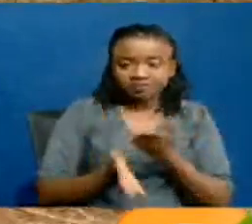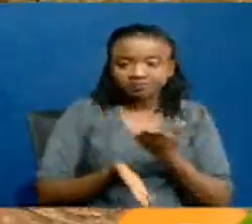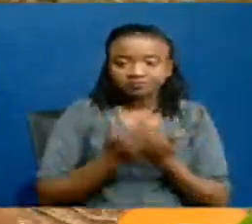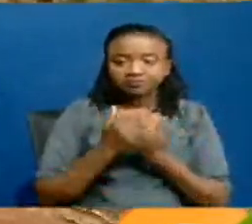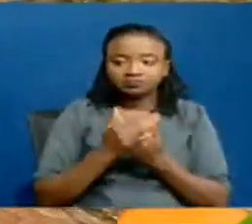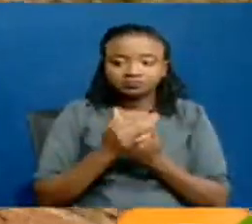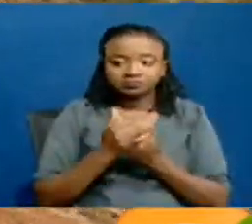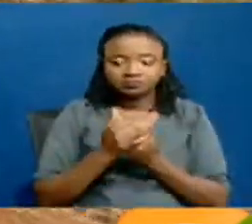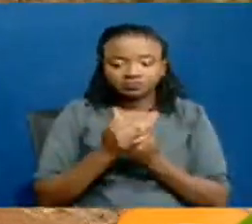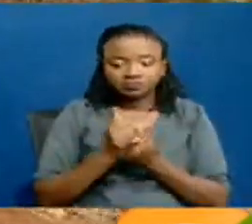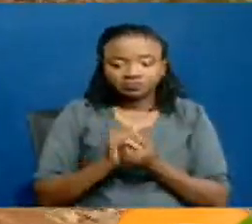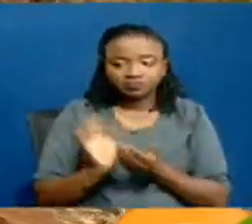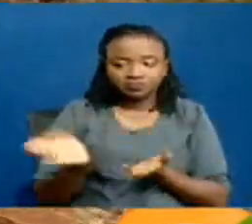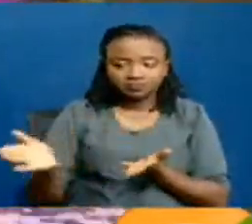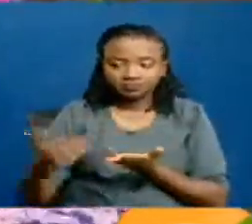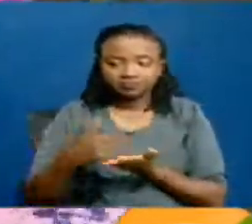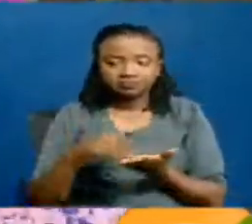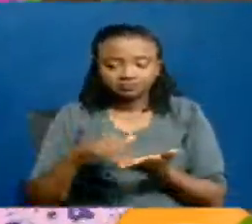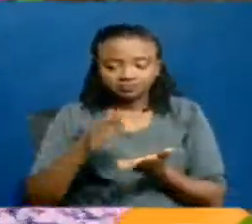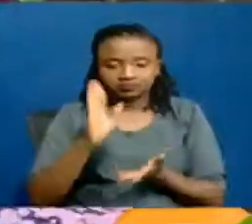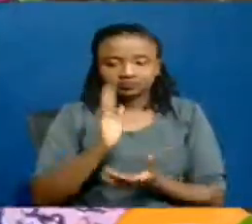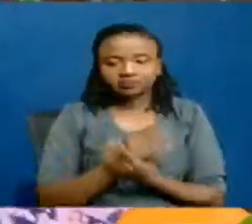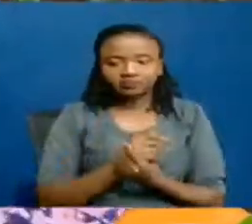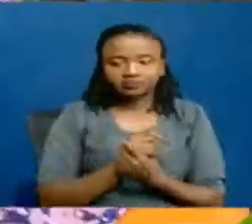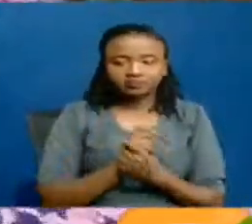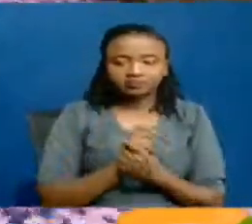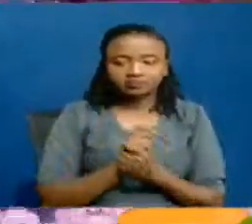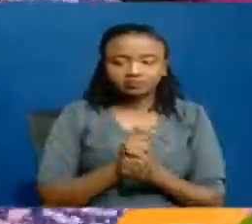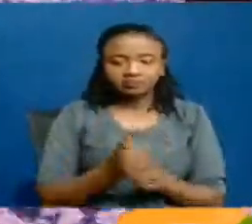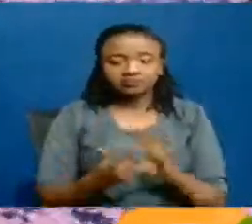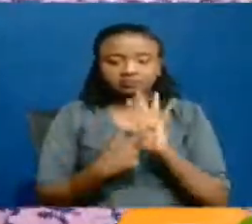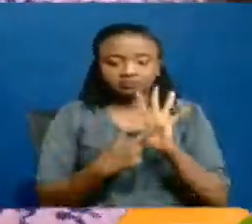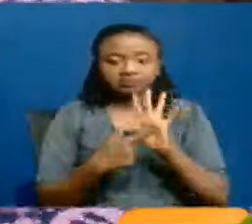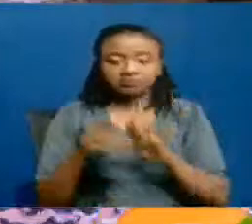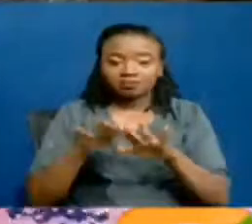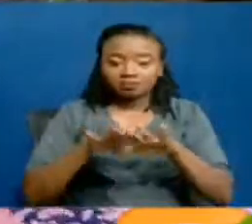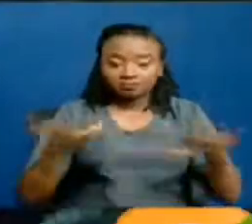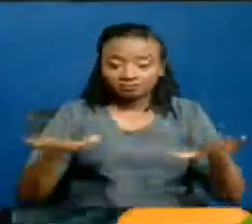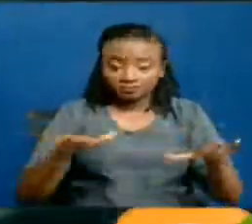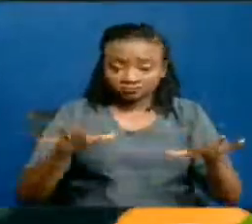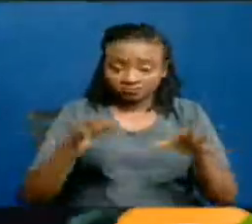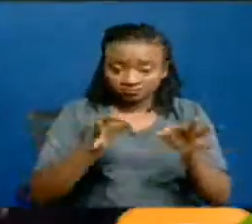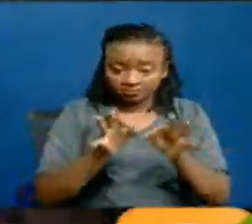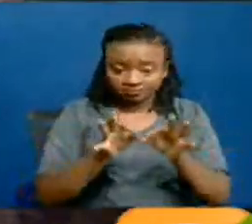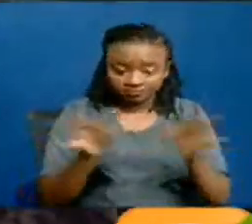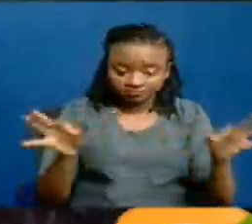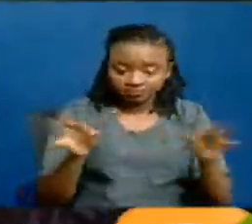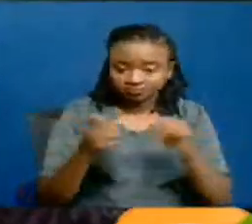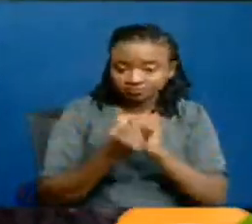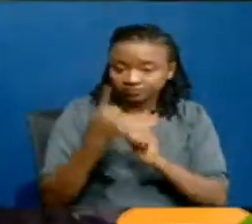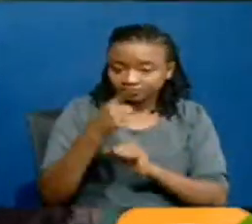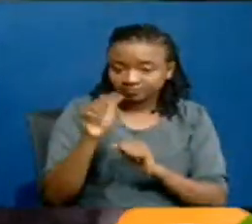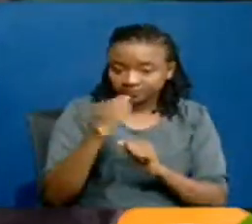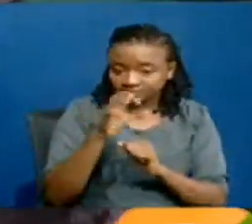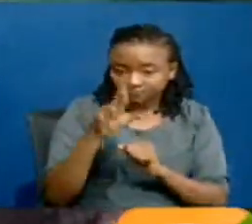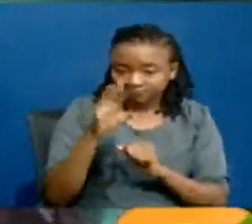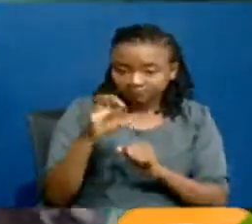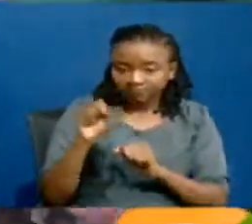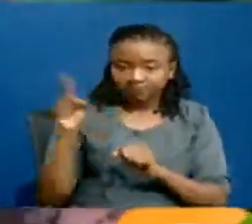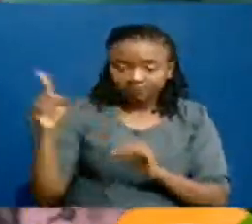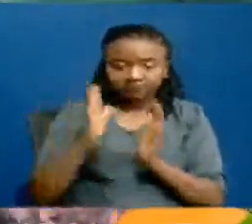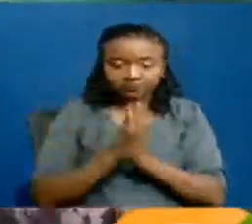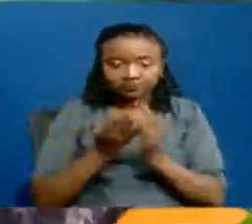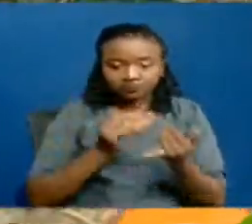and farming systems. On his 11-acre farm in Kilimo Village, Kitui West, Nzomo and his wife